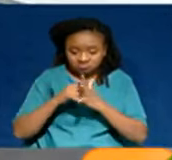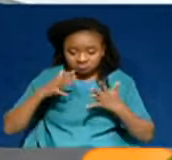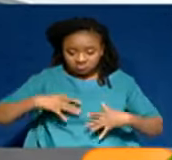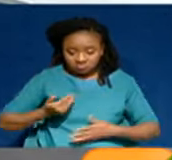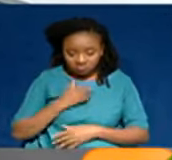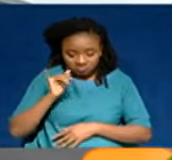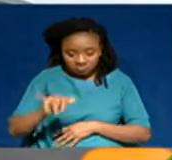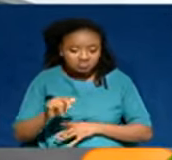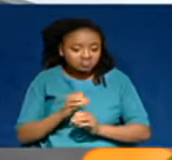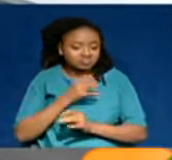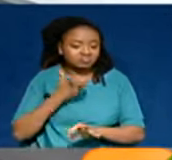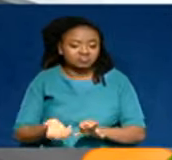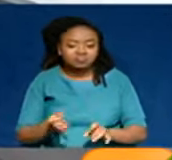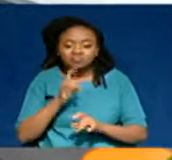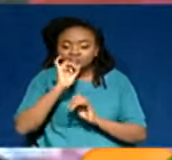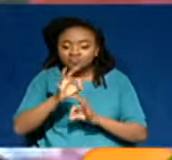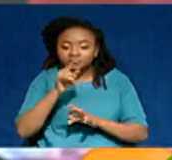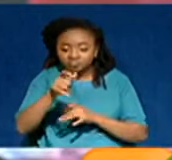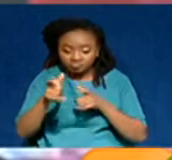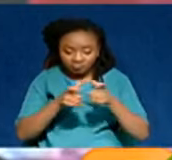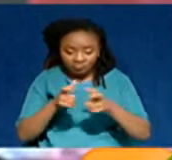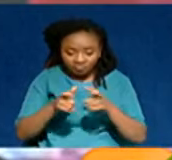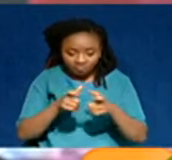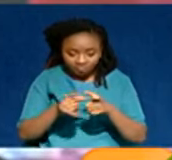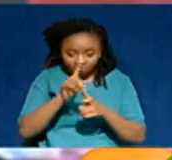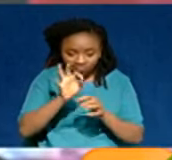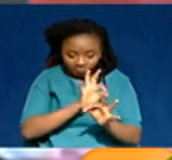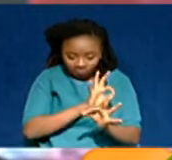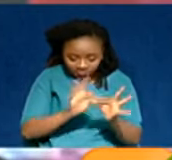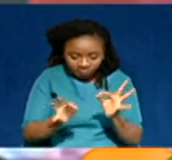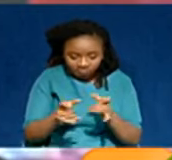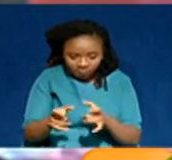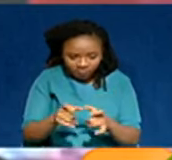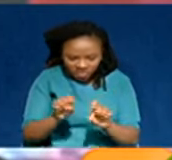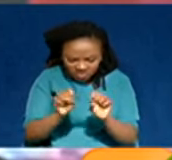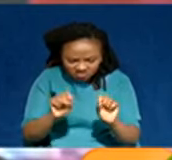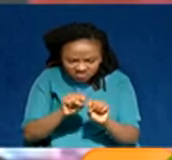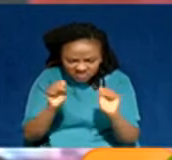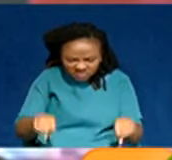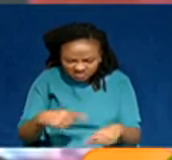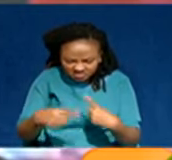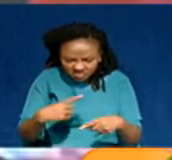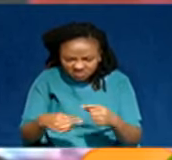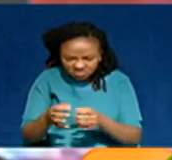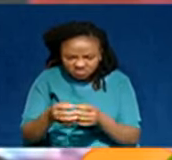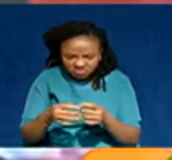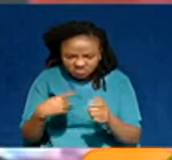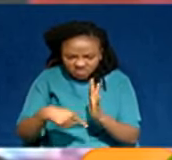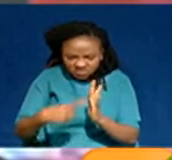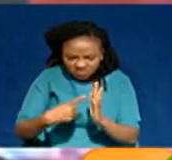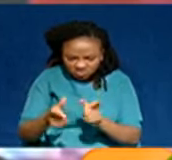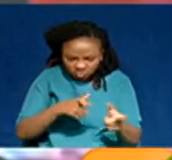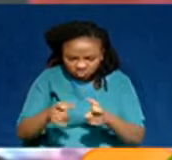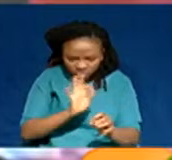going to work. Instead of using your speed governor, we will tell you now, remove the speed governor. You install vehicular telematics, which